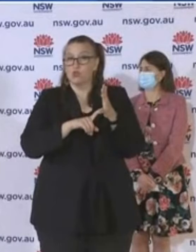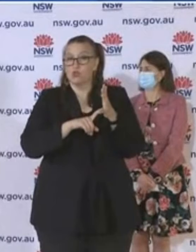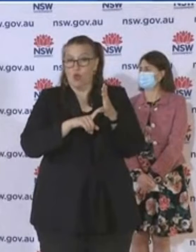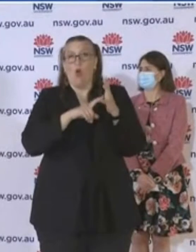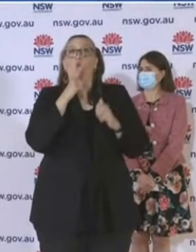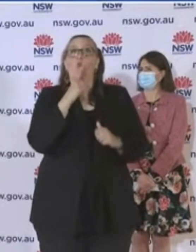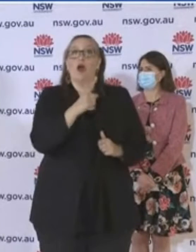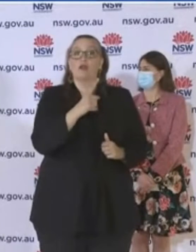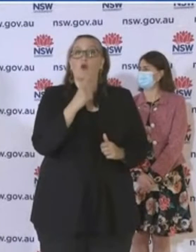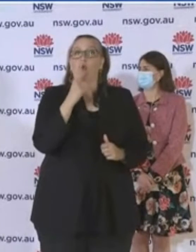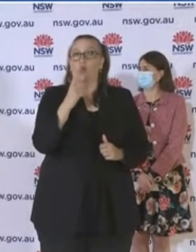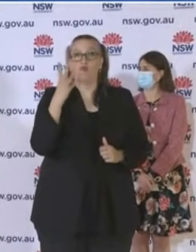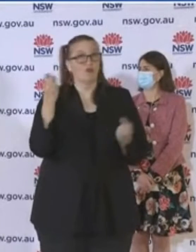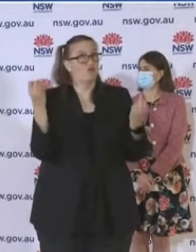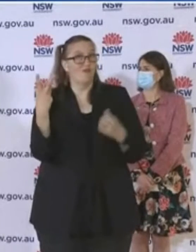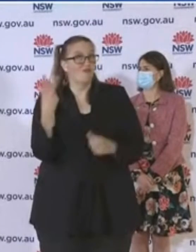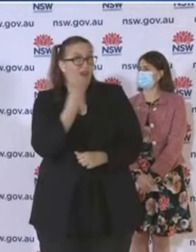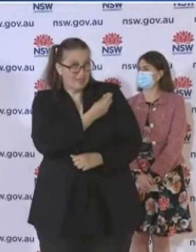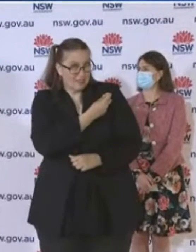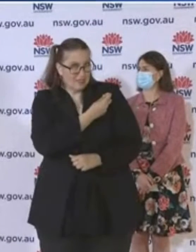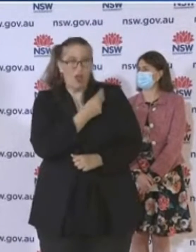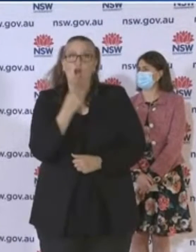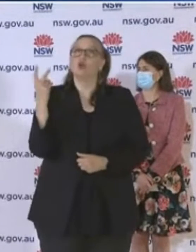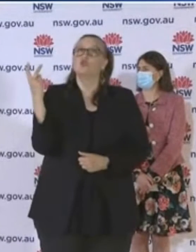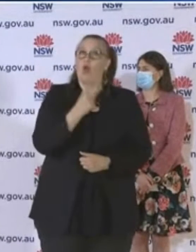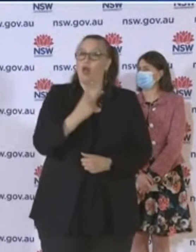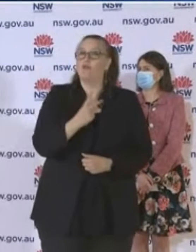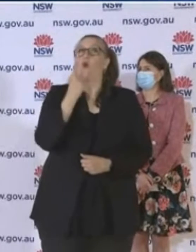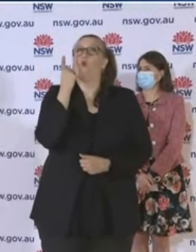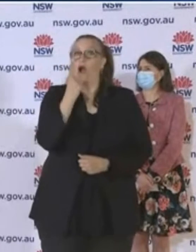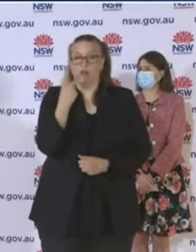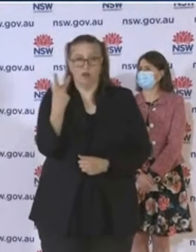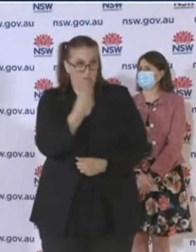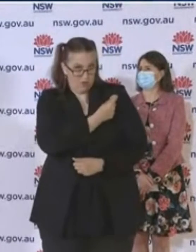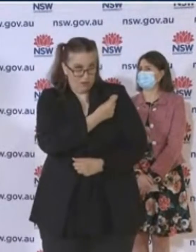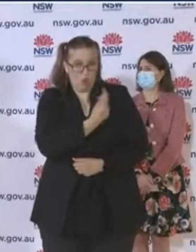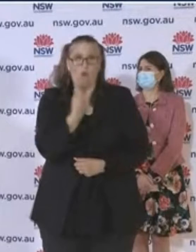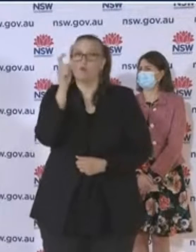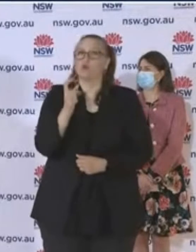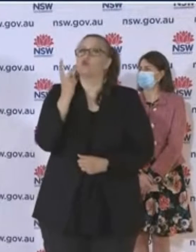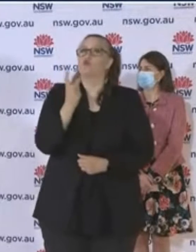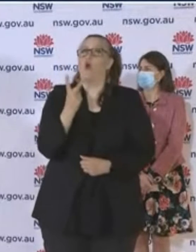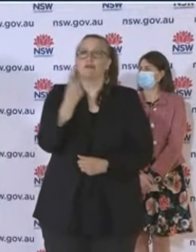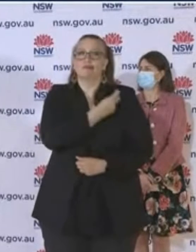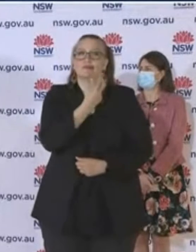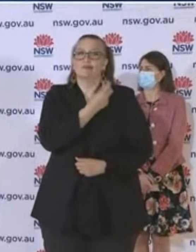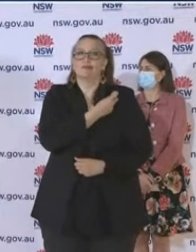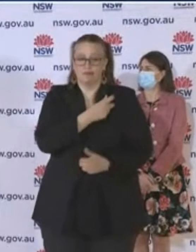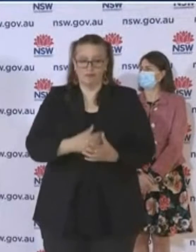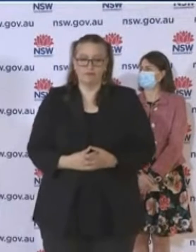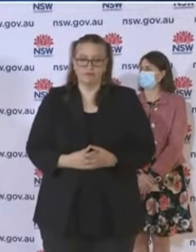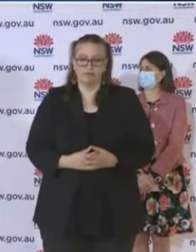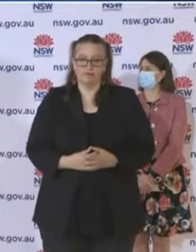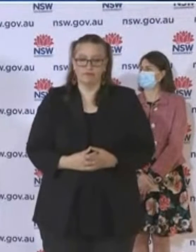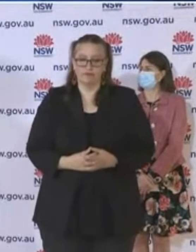113 are not vaccinated, 12 had received their first dose of vaccine, and 1 person had received 2 doses of vaccine. The vaccine's great. We